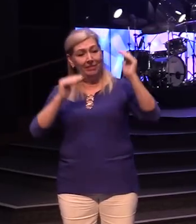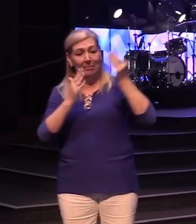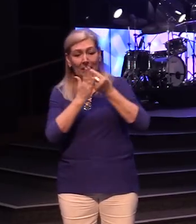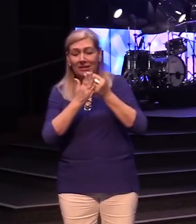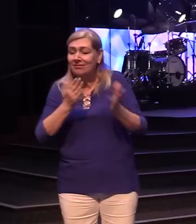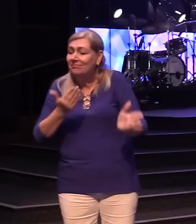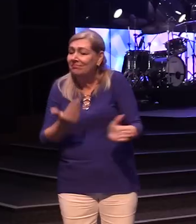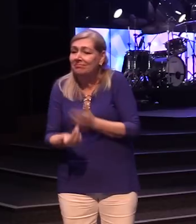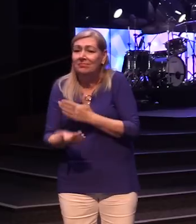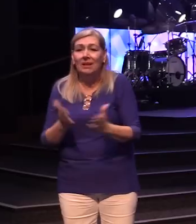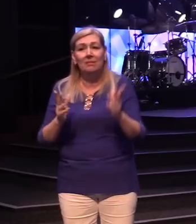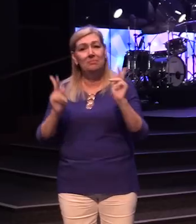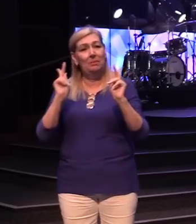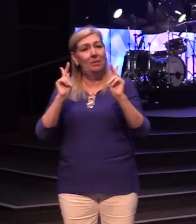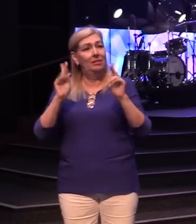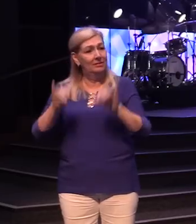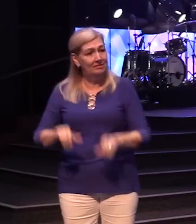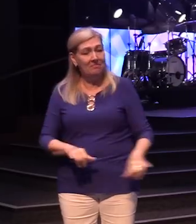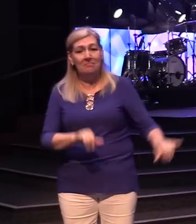So